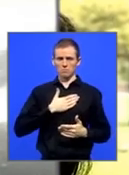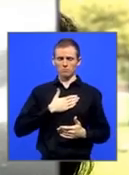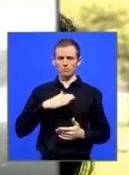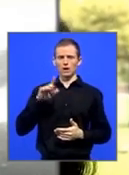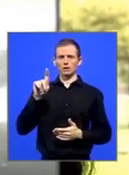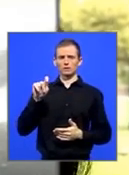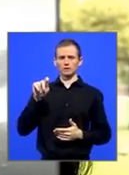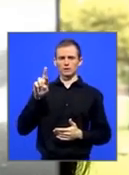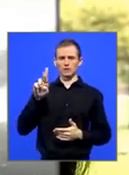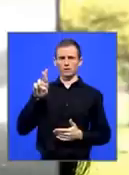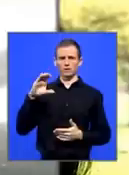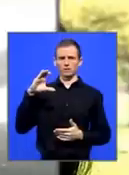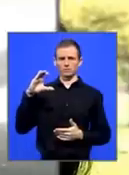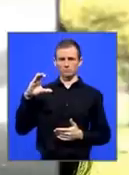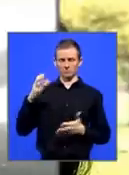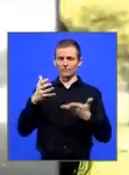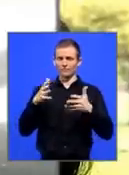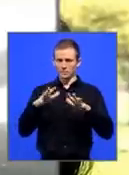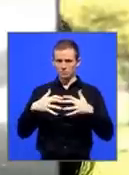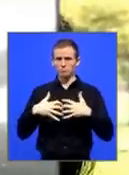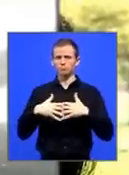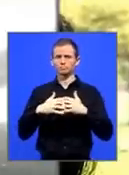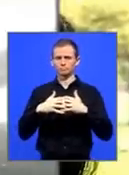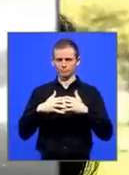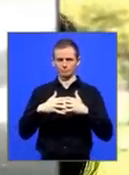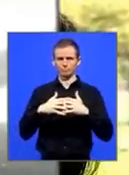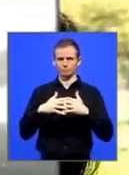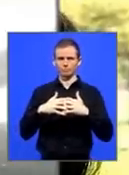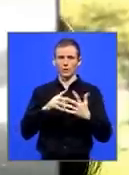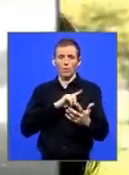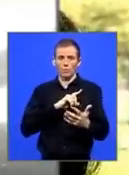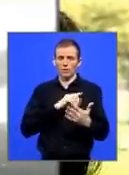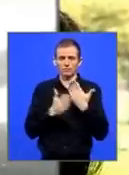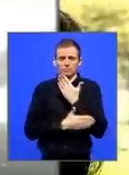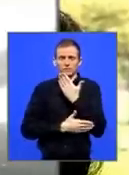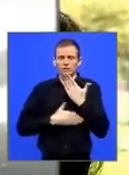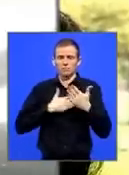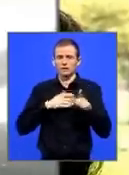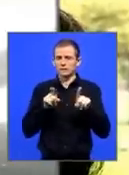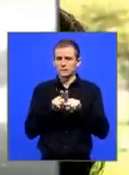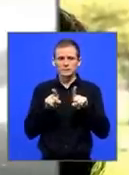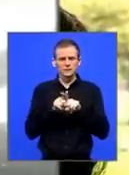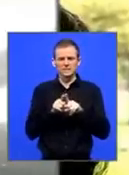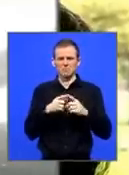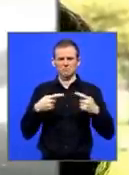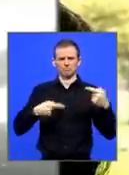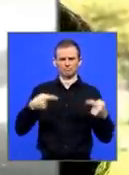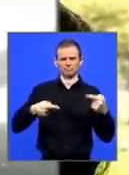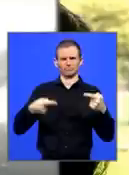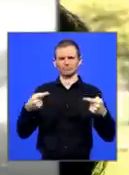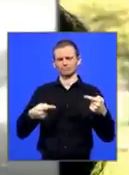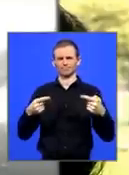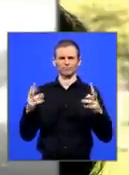for ourselves, because we also killed each other. And most